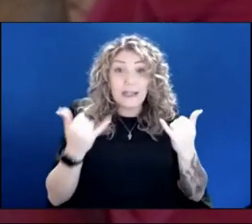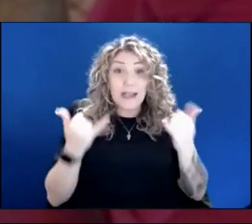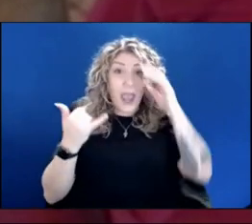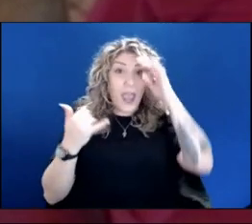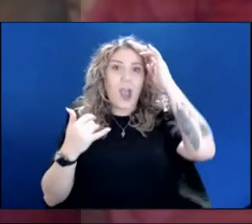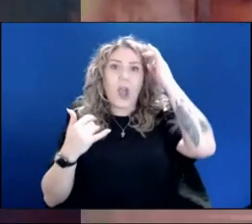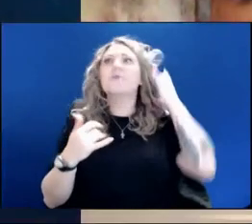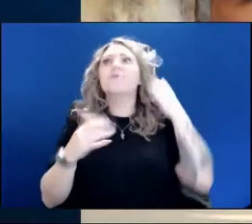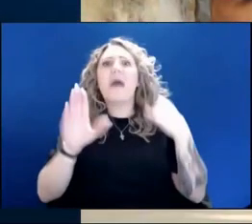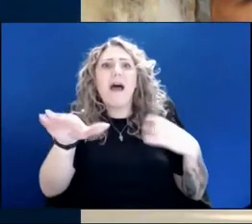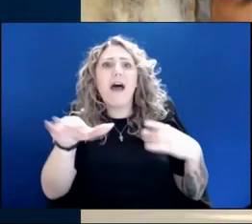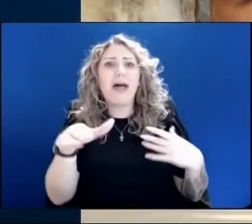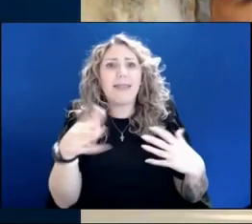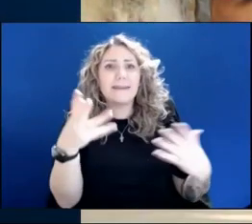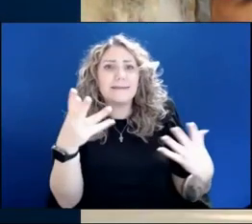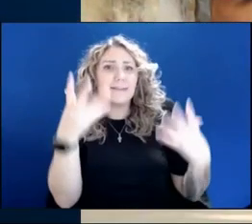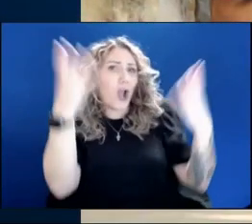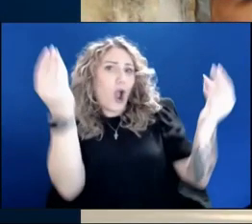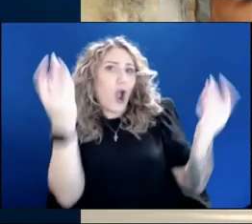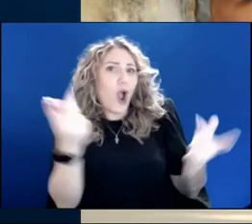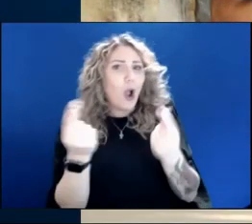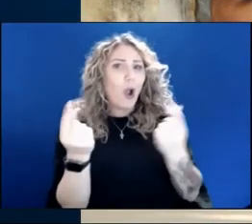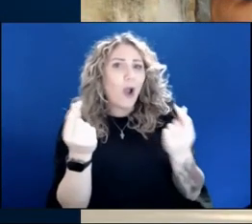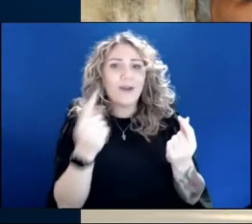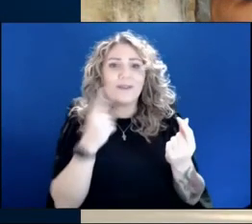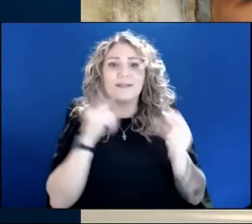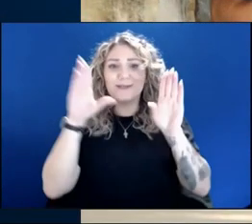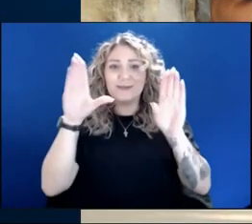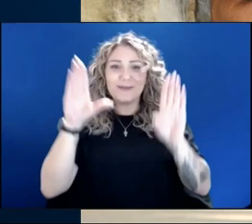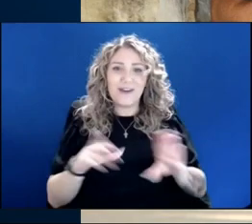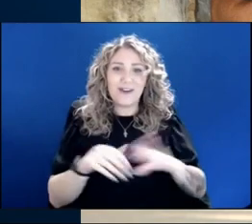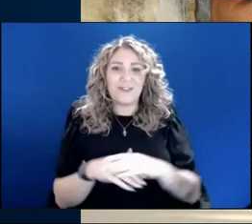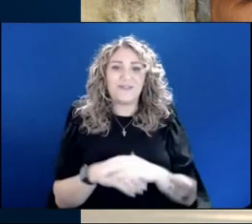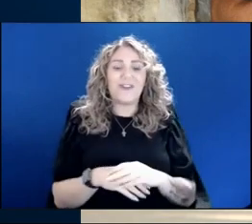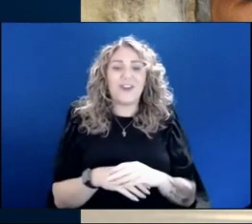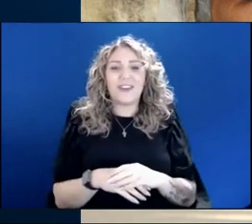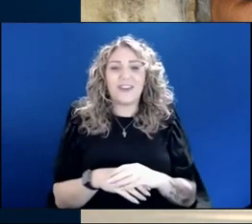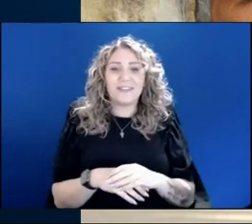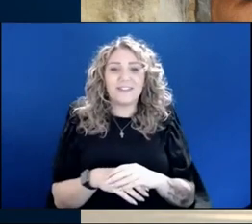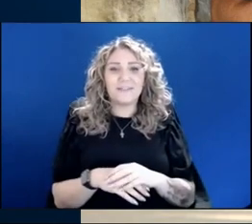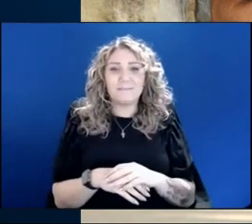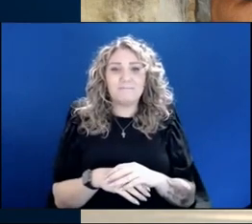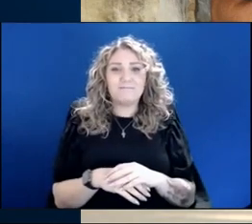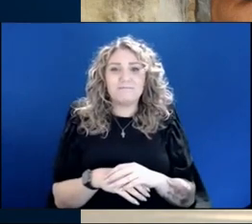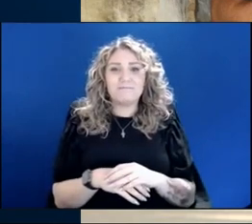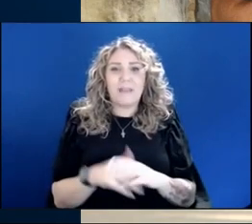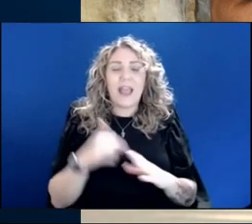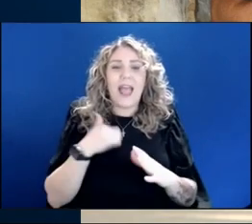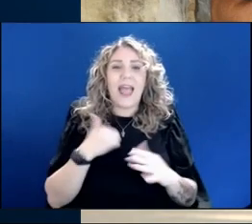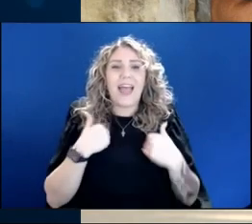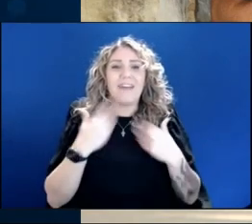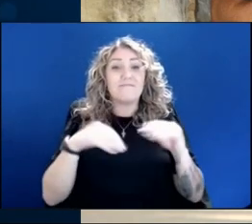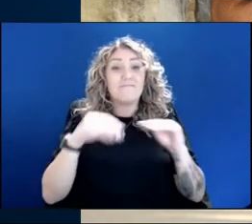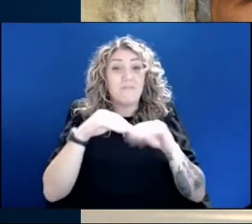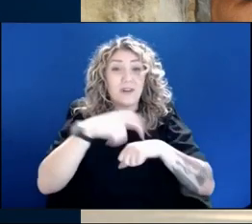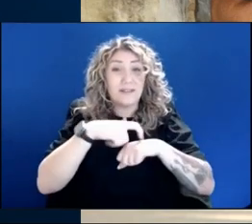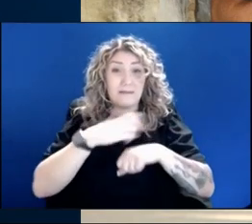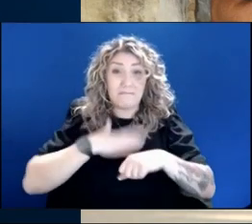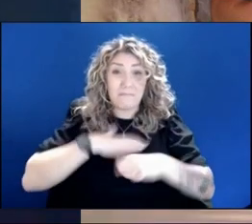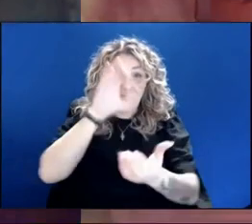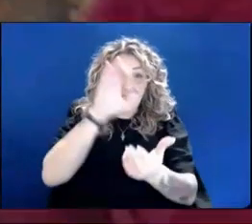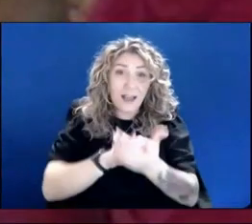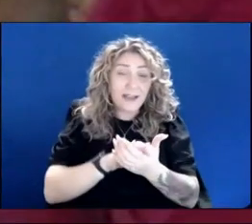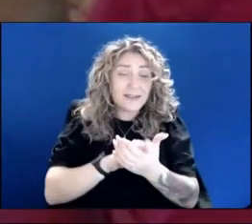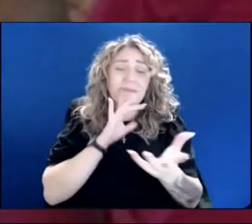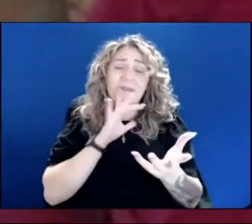like, hey, let's go. And, you know, it's wonderful. The fact that I've got more time with my husband is incredible. But not only